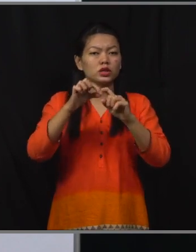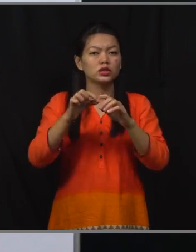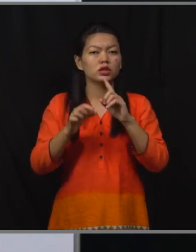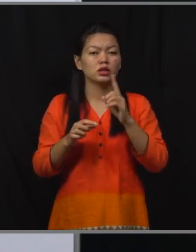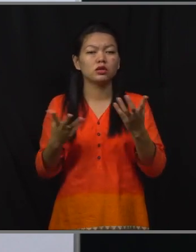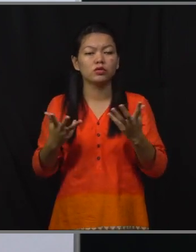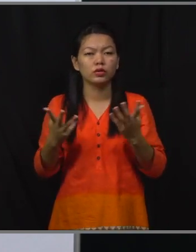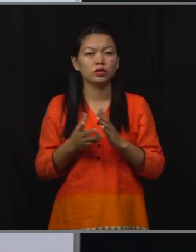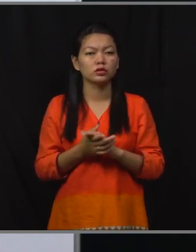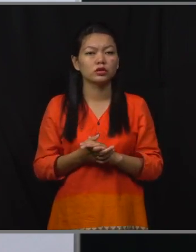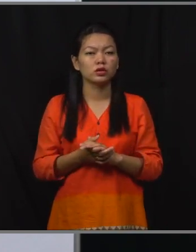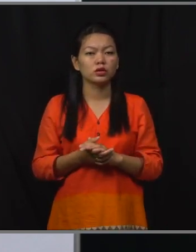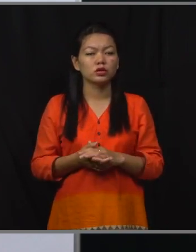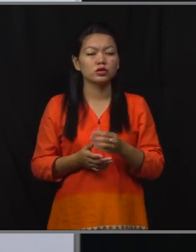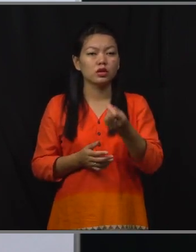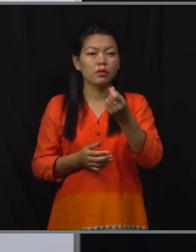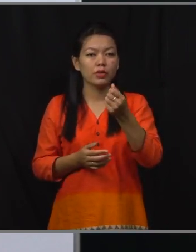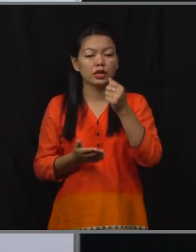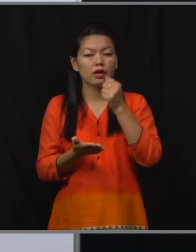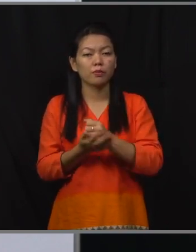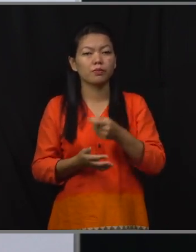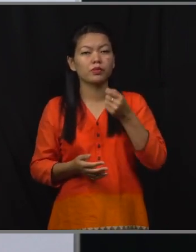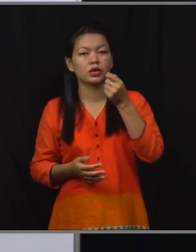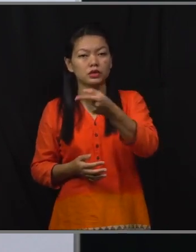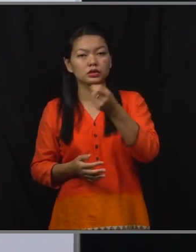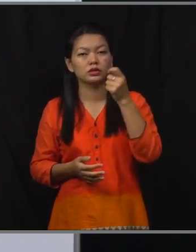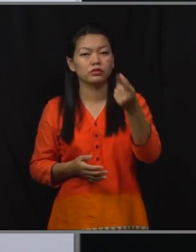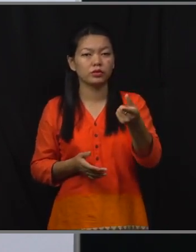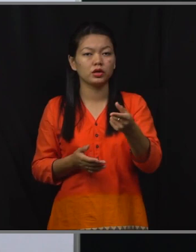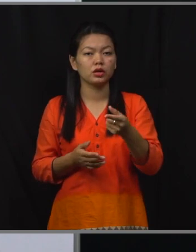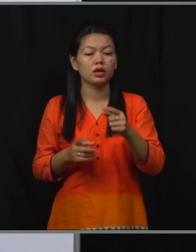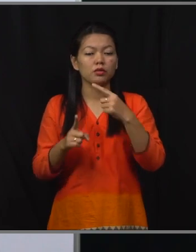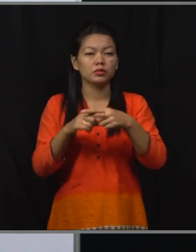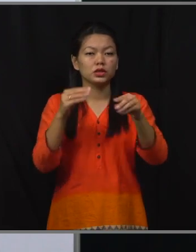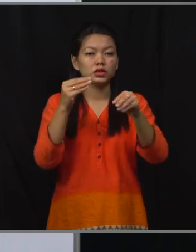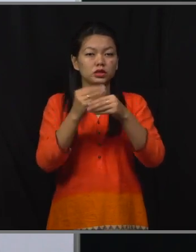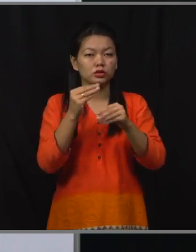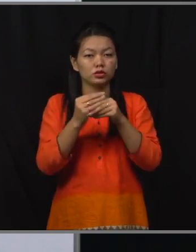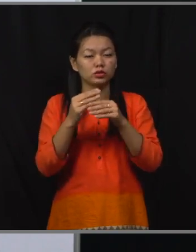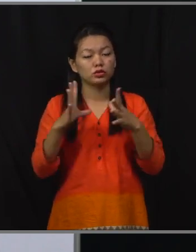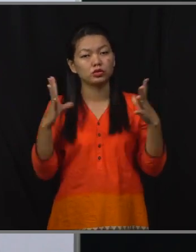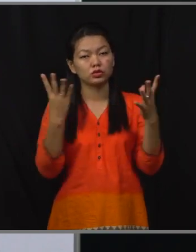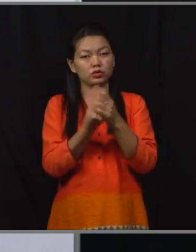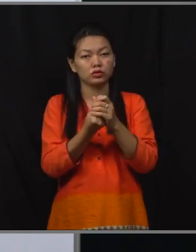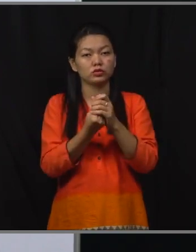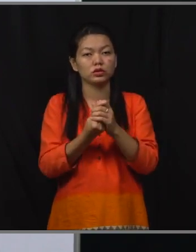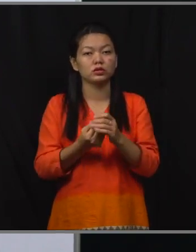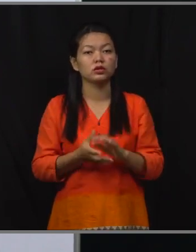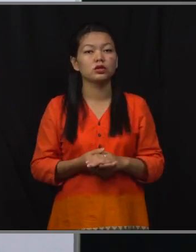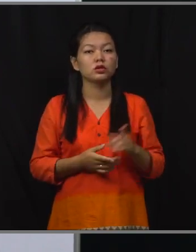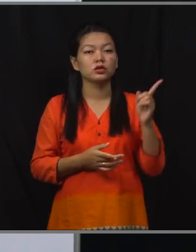book value as well as the purchases that they have already included. So the furniture stood